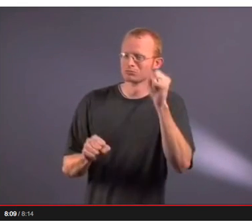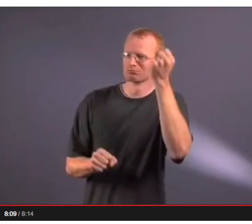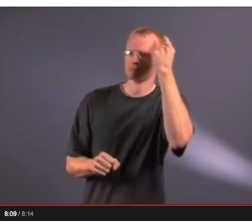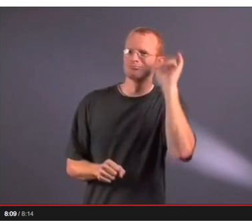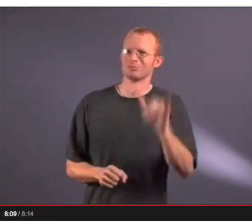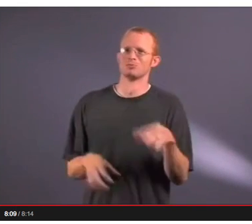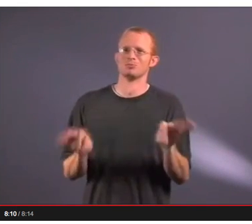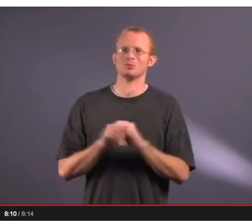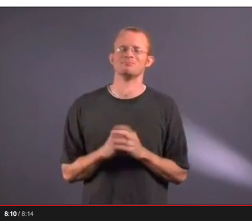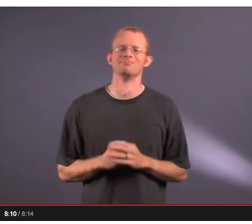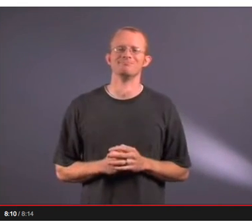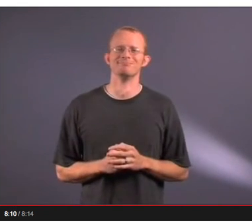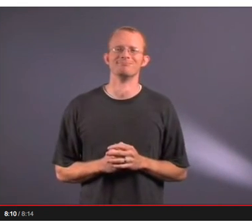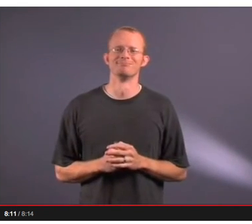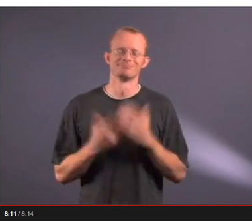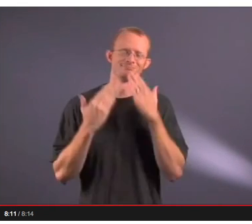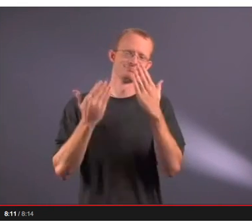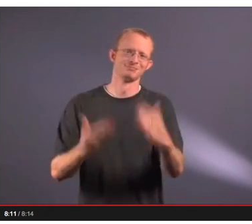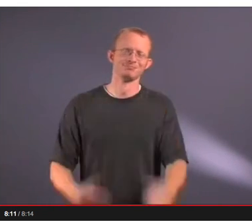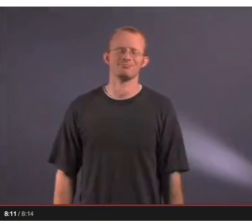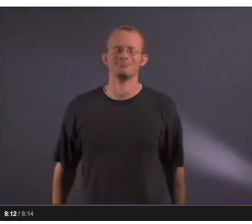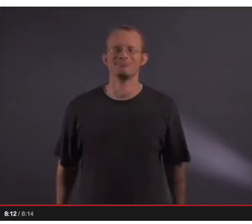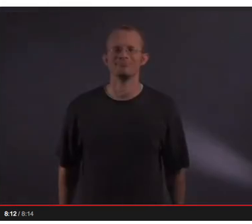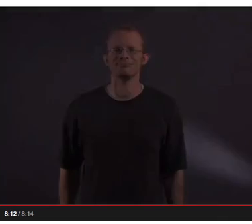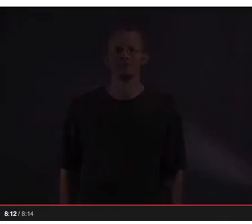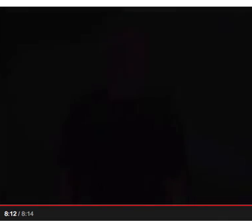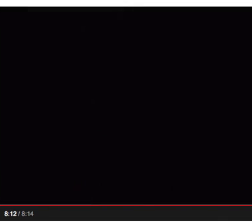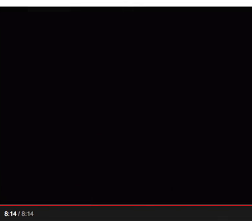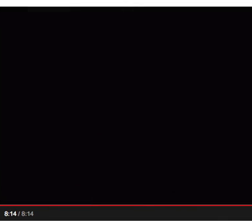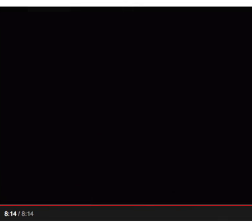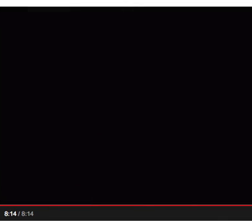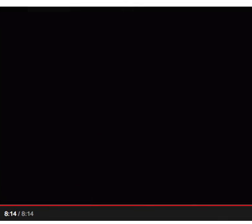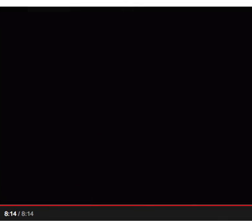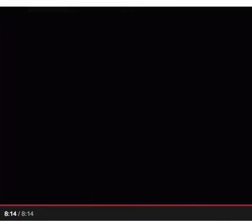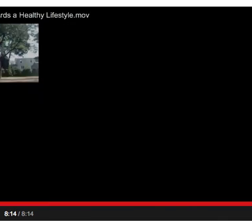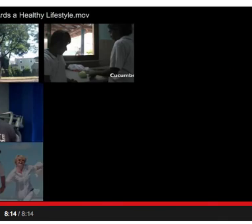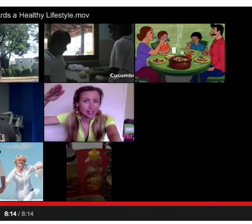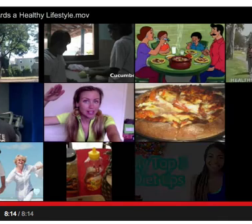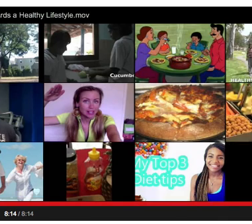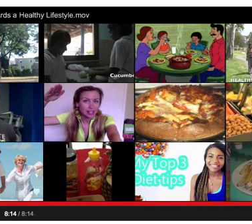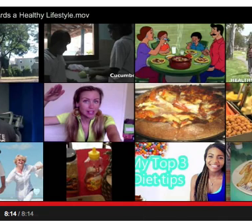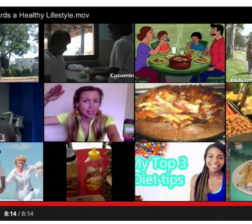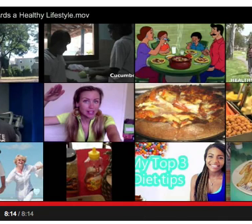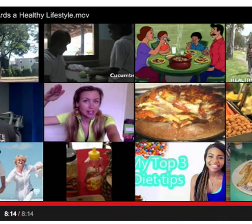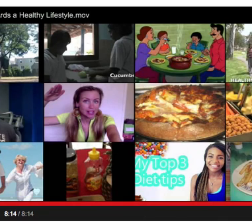the eating healthy and exercising directly relates to your health. Thanks for listening.